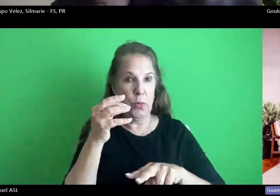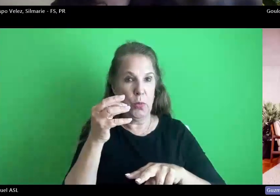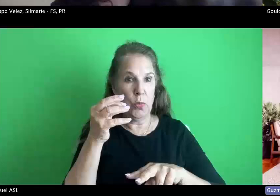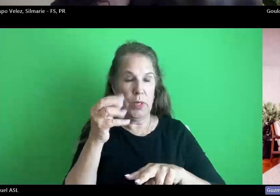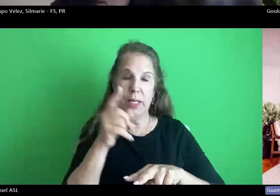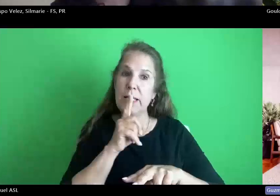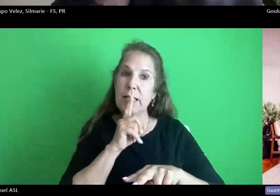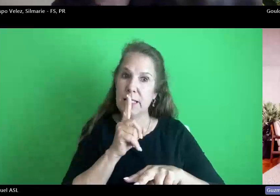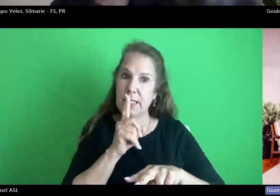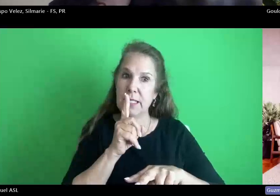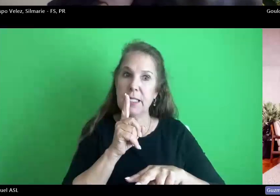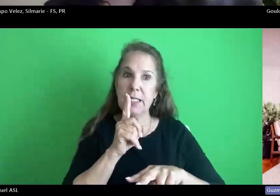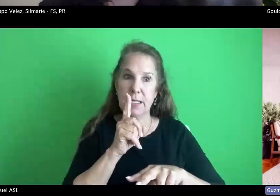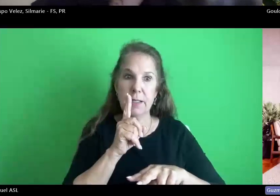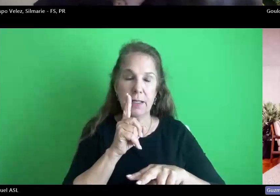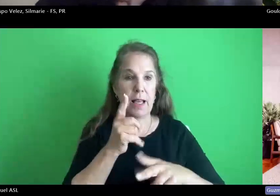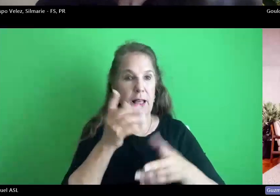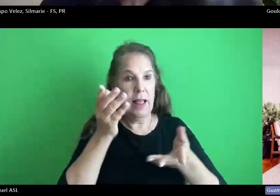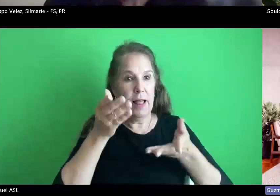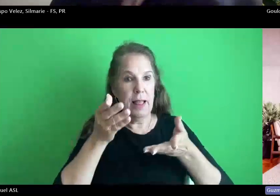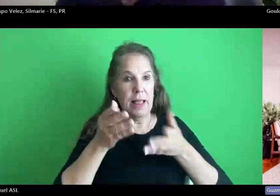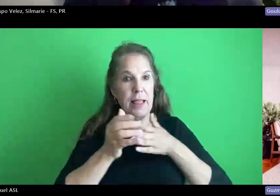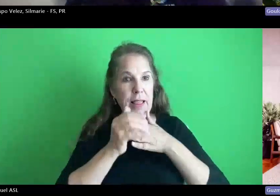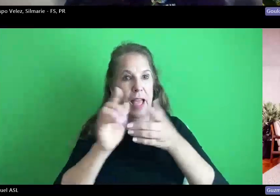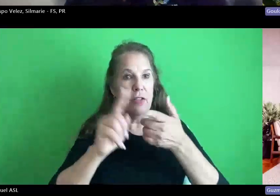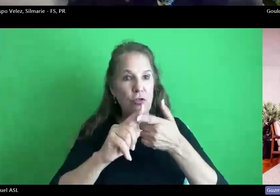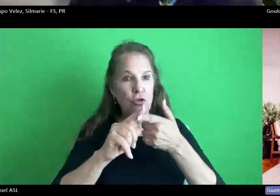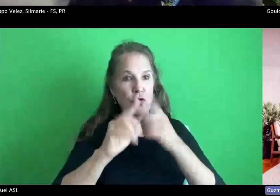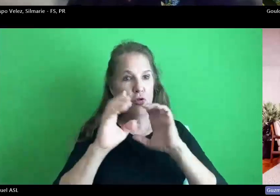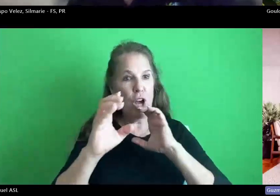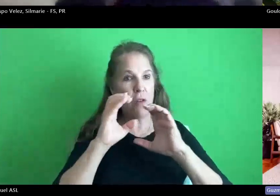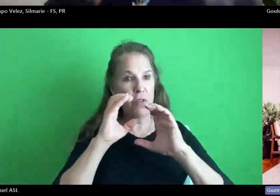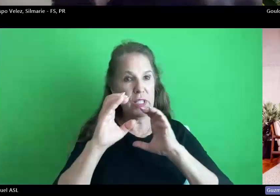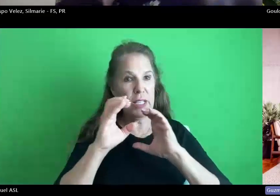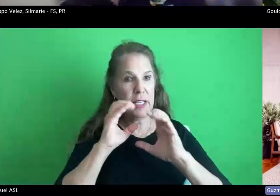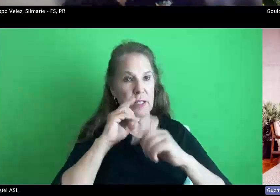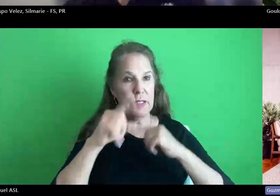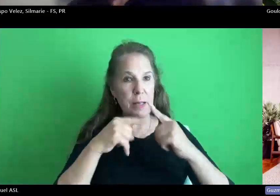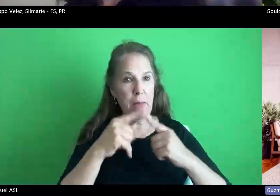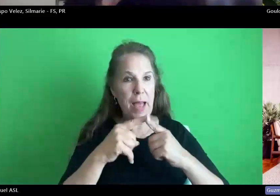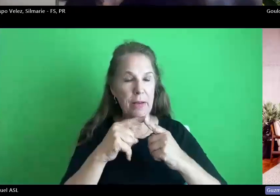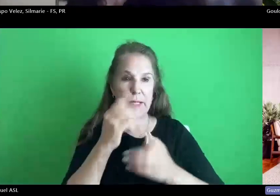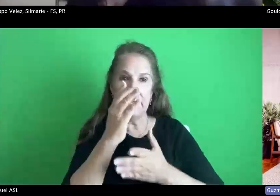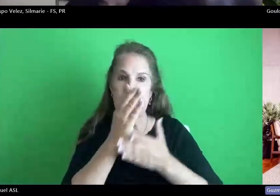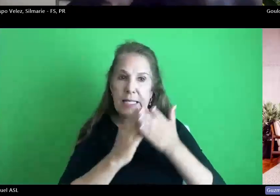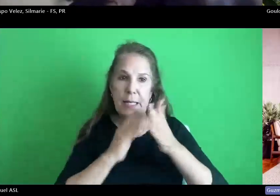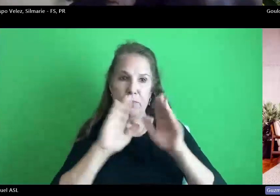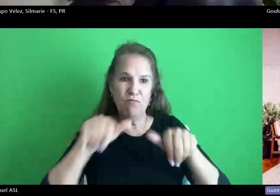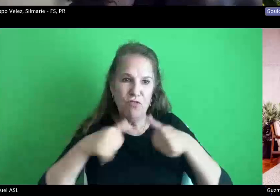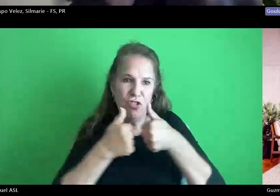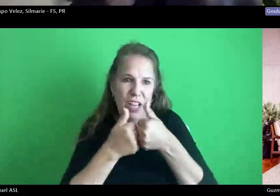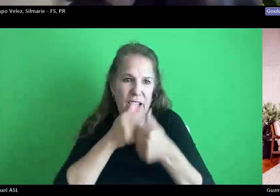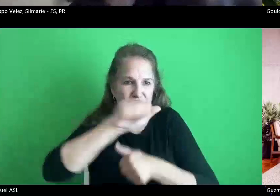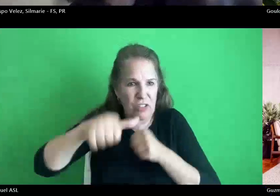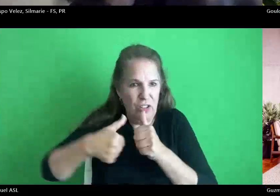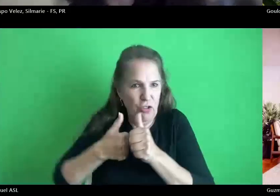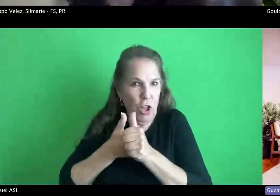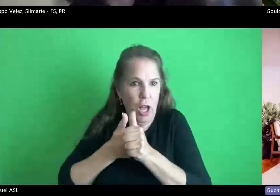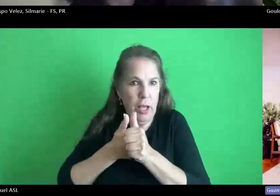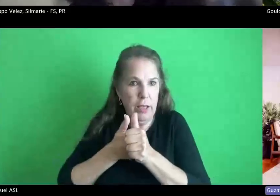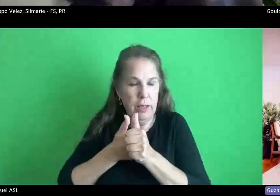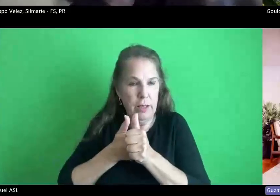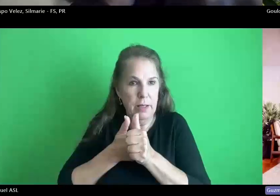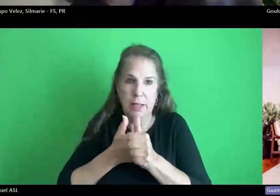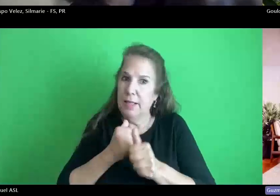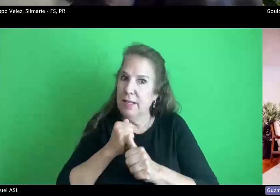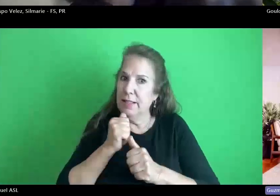it has led to conversations about some underlying challenges that